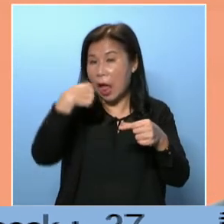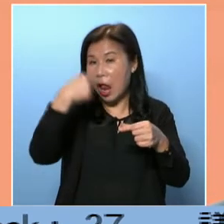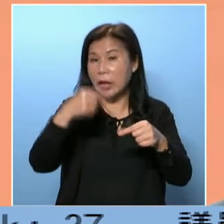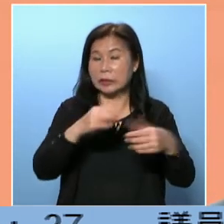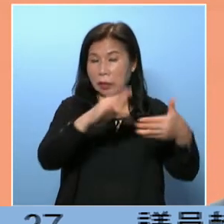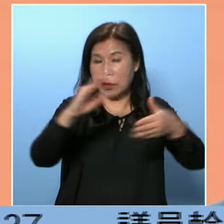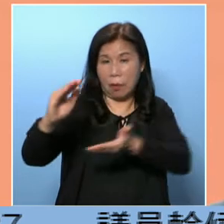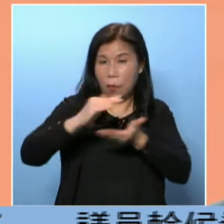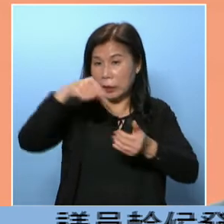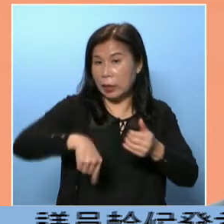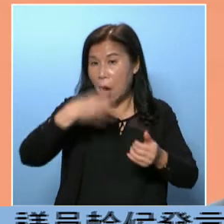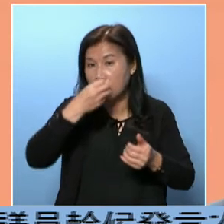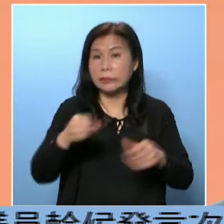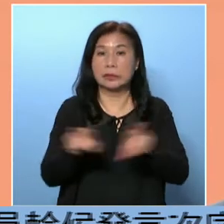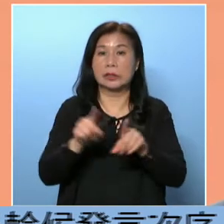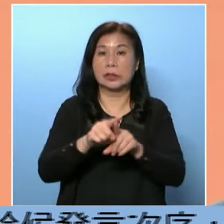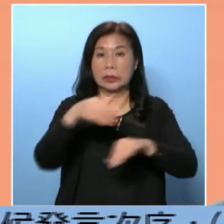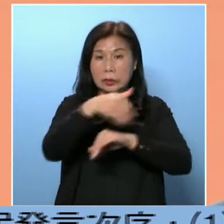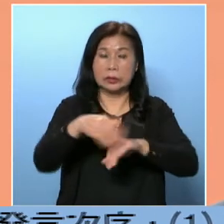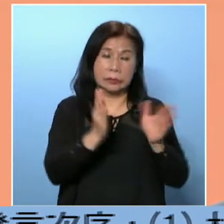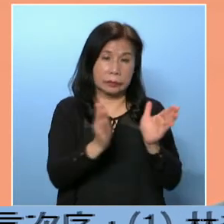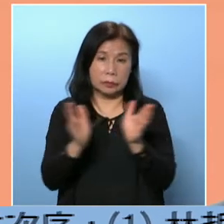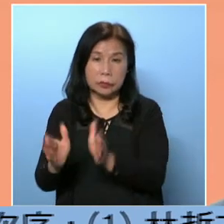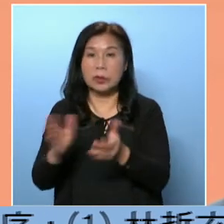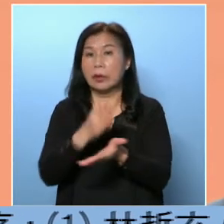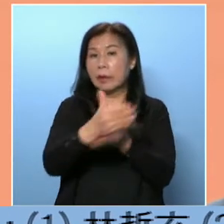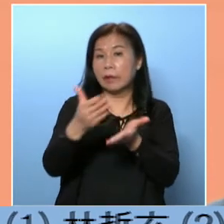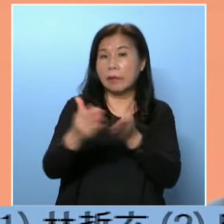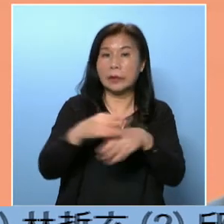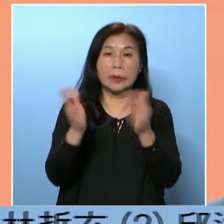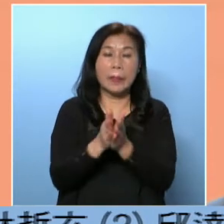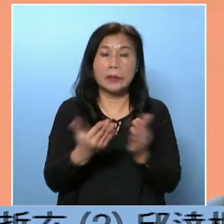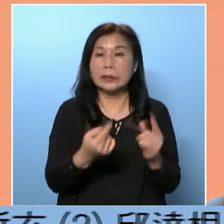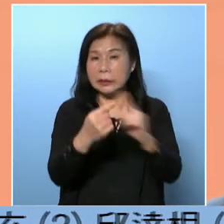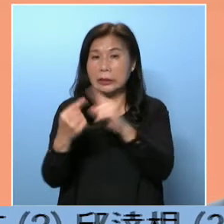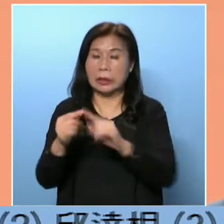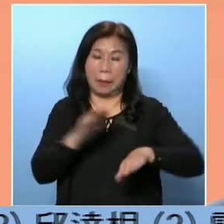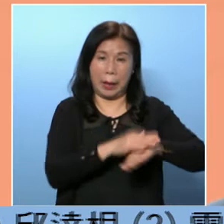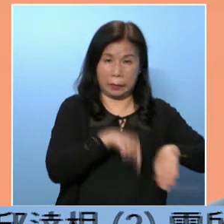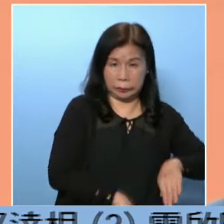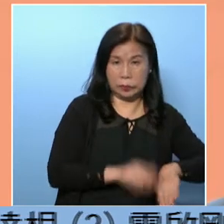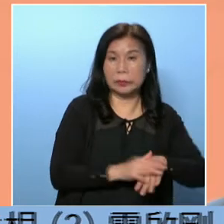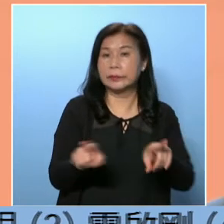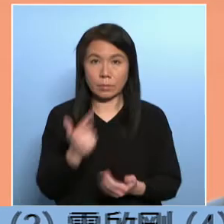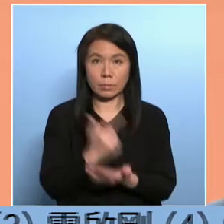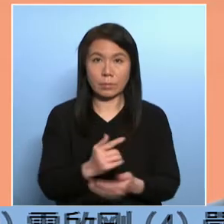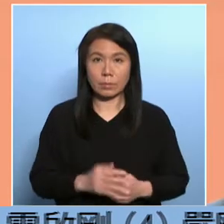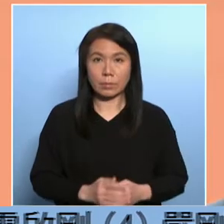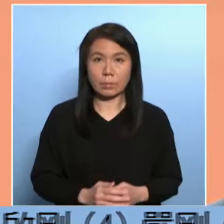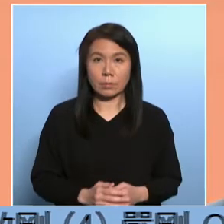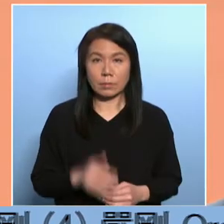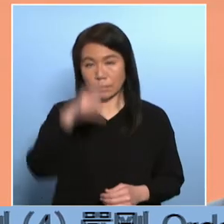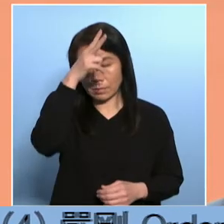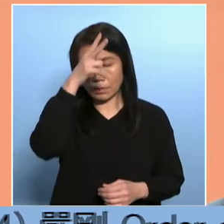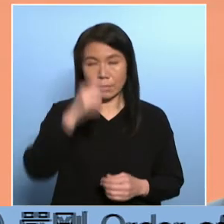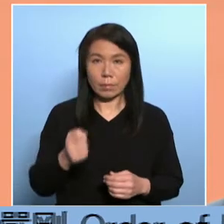besides expediting delivery of 100 million RAT packs that could be distributed in an orderly fashion to the